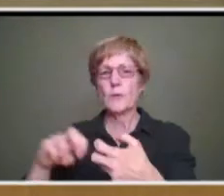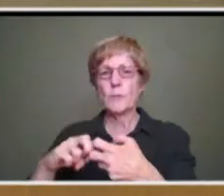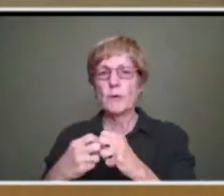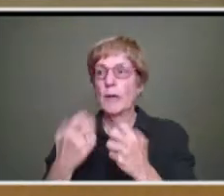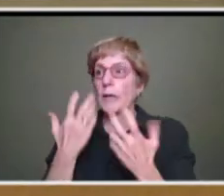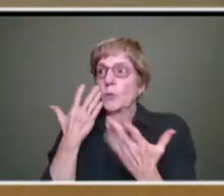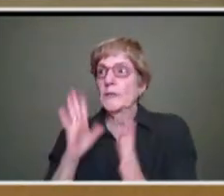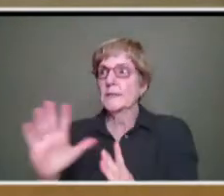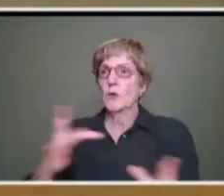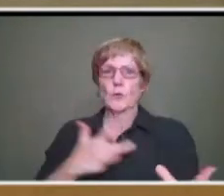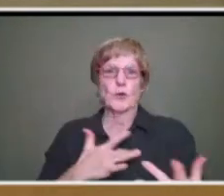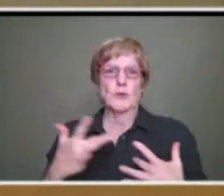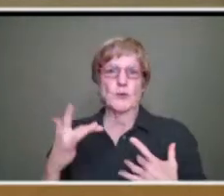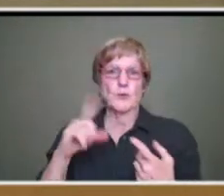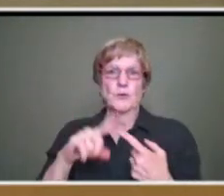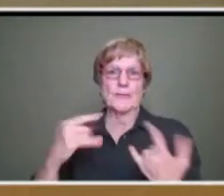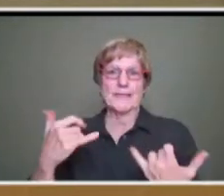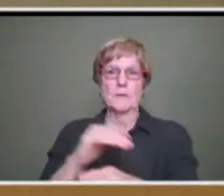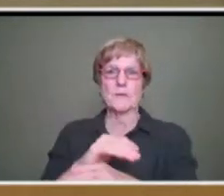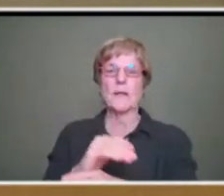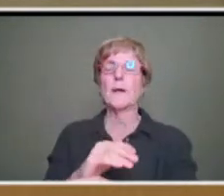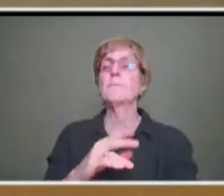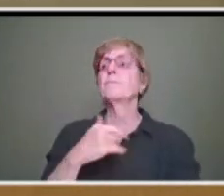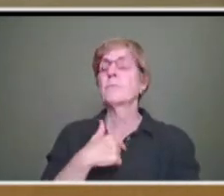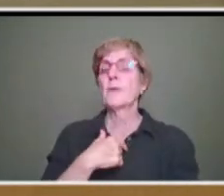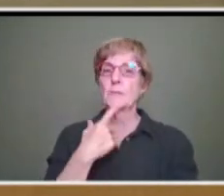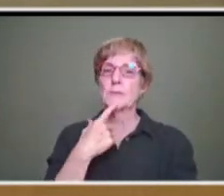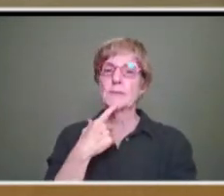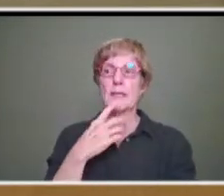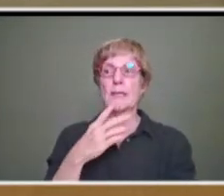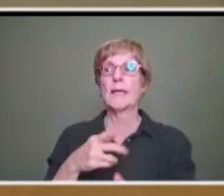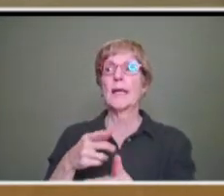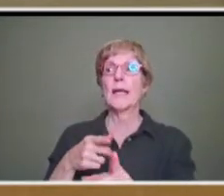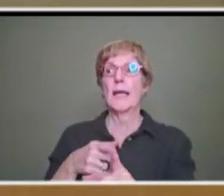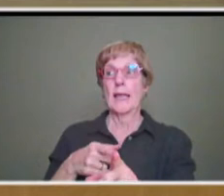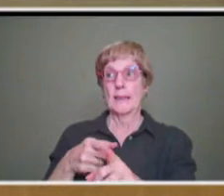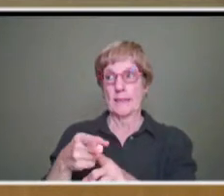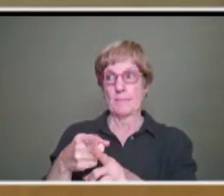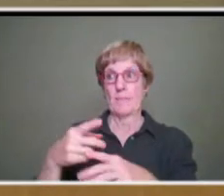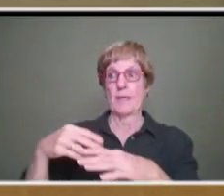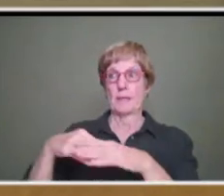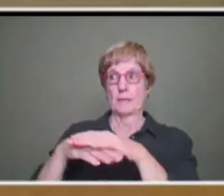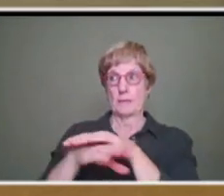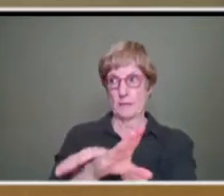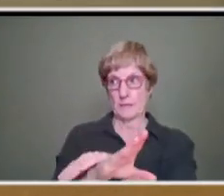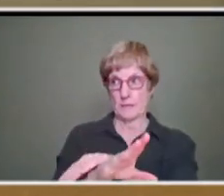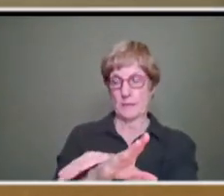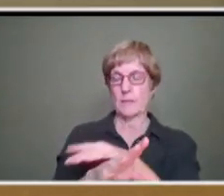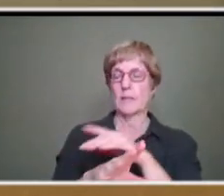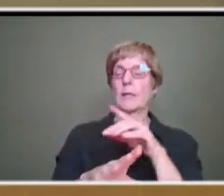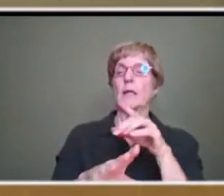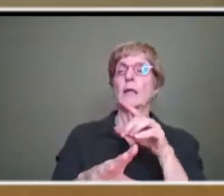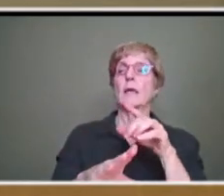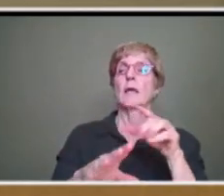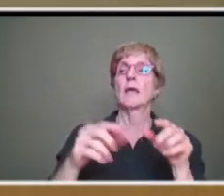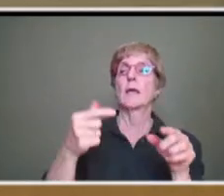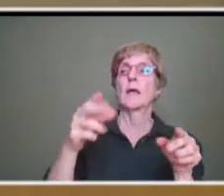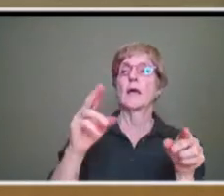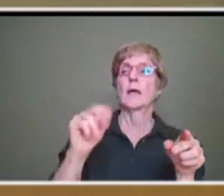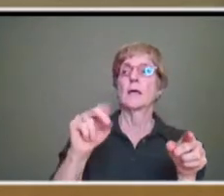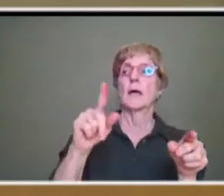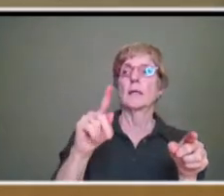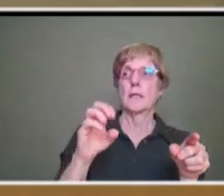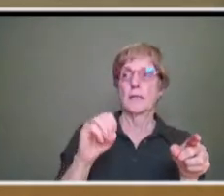concerns until tonight I would point out that the main access point to this community is really the extension of Glen Lake Drive and